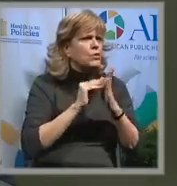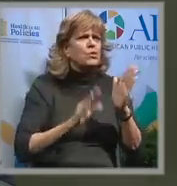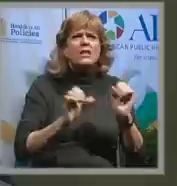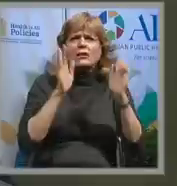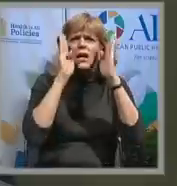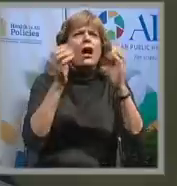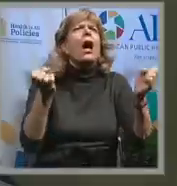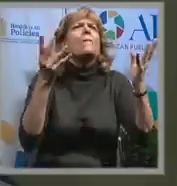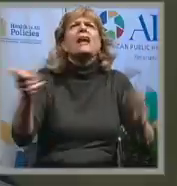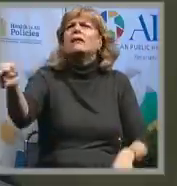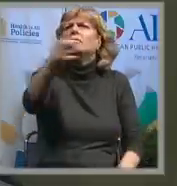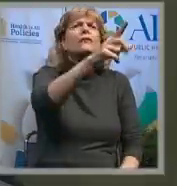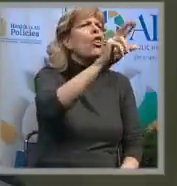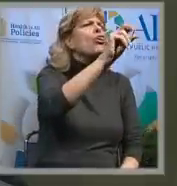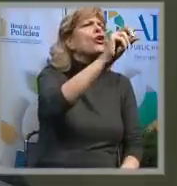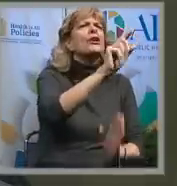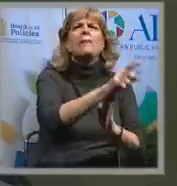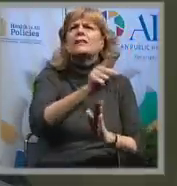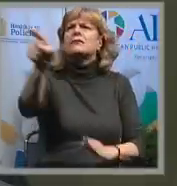concentrate? What do you think?